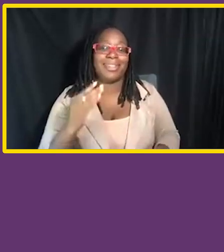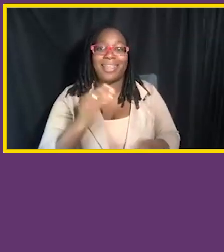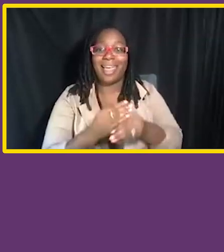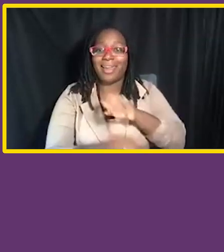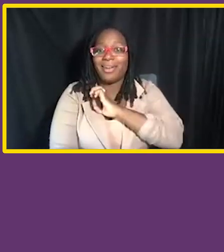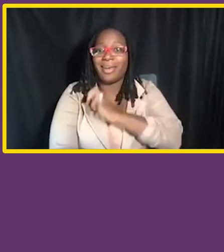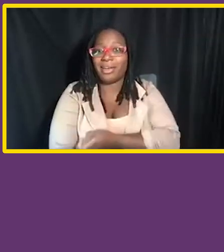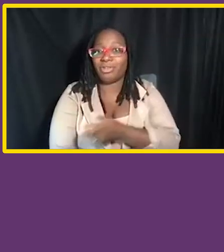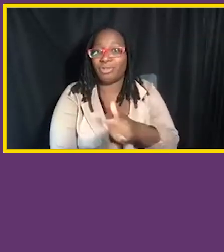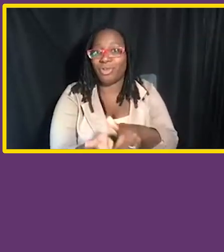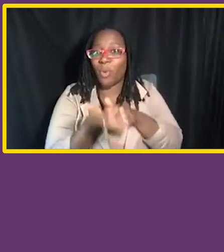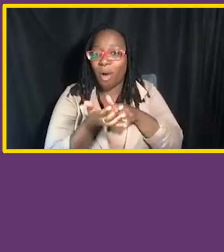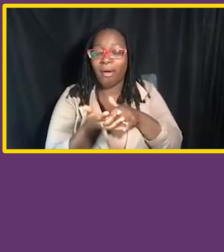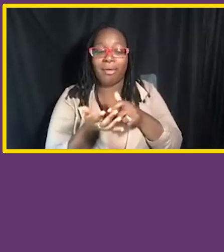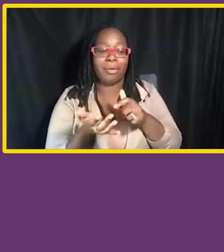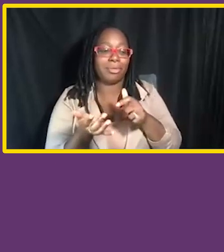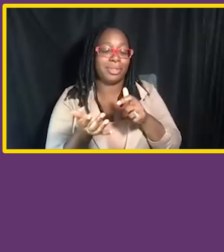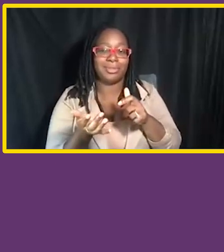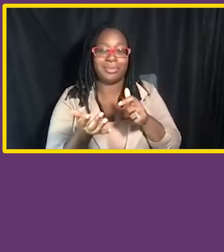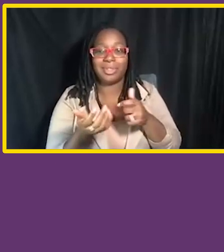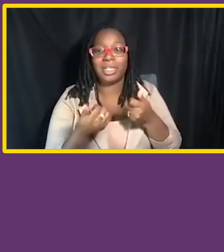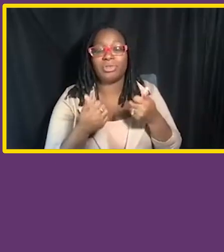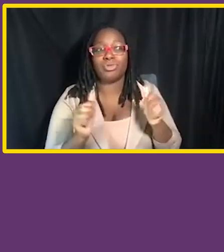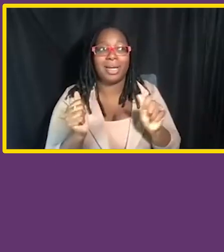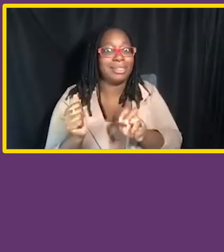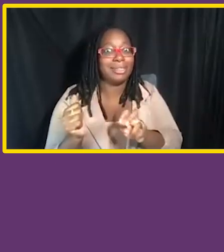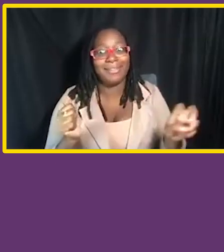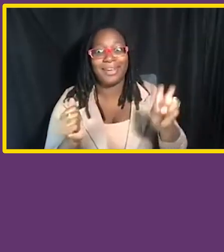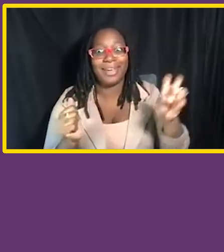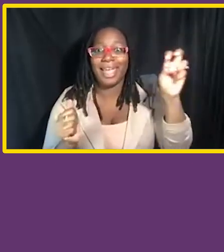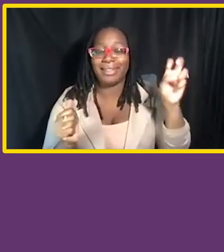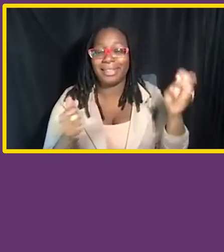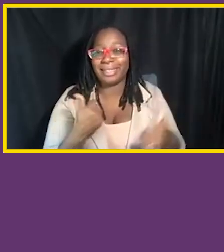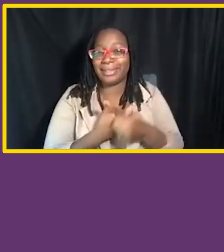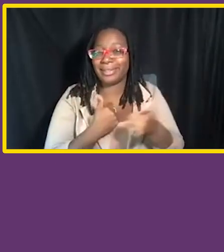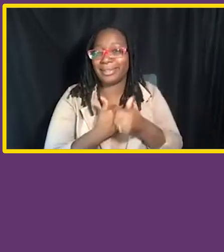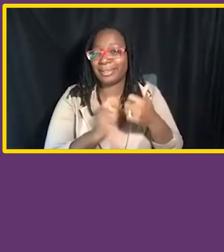required to just navigate these hostile environments